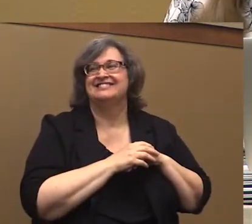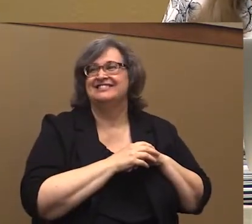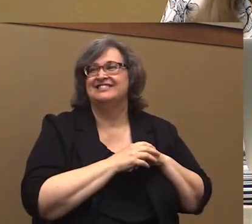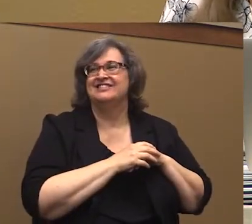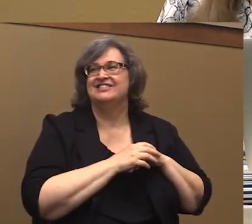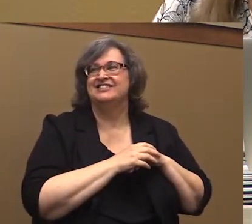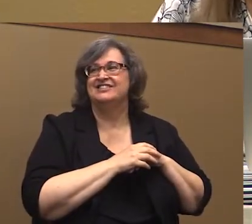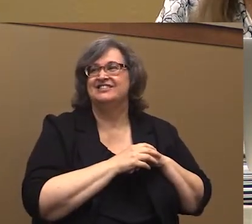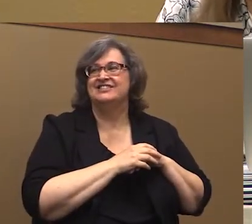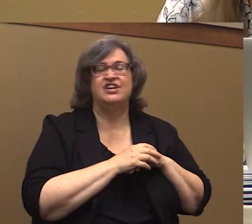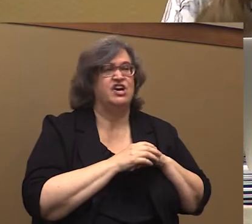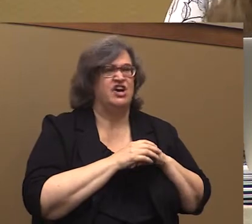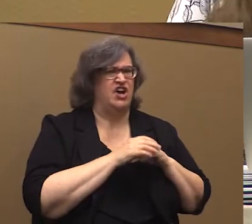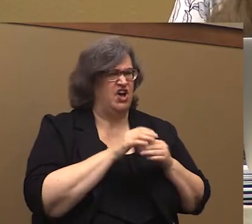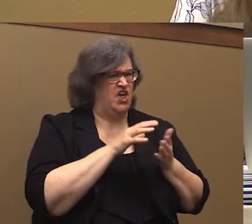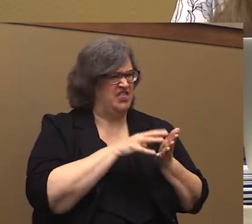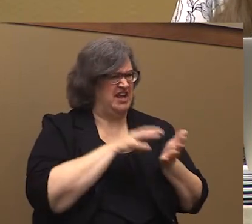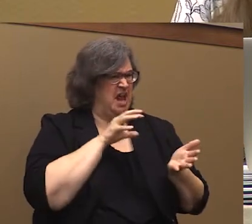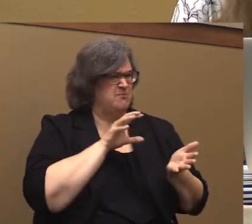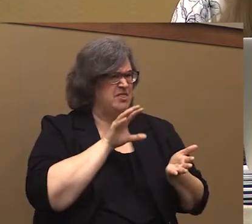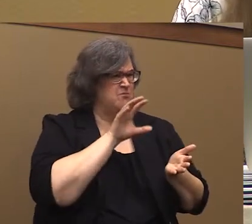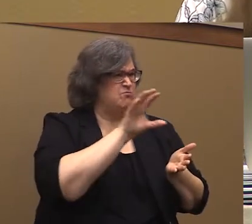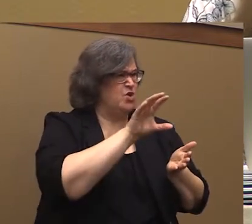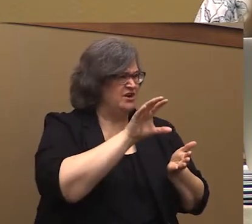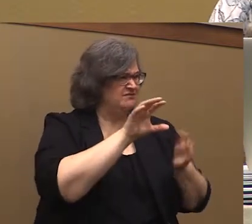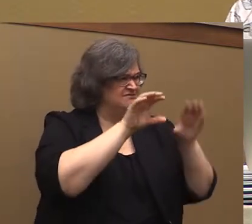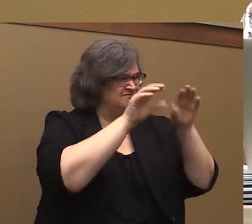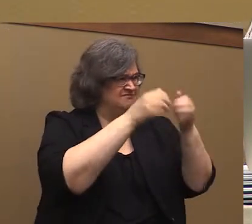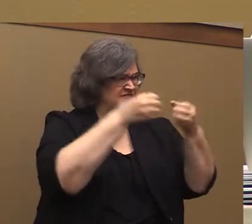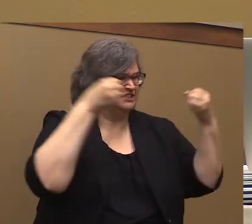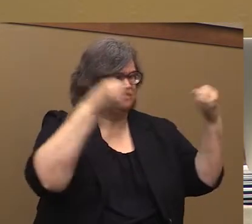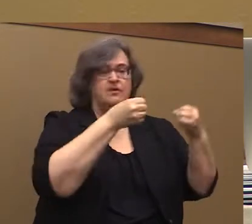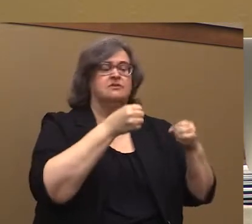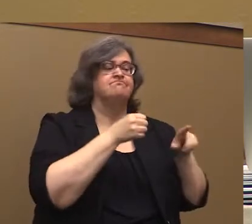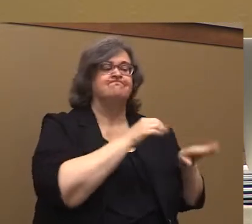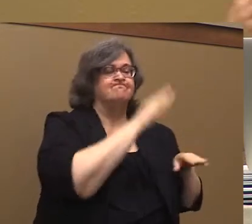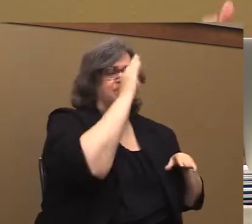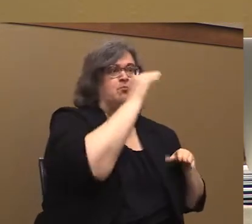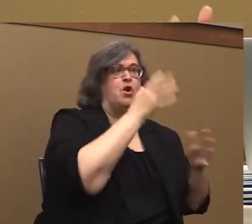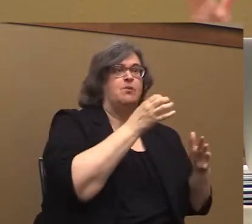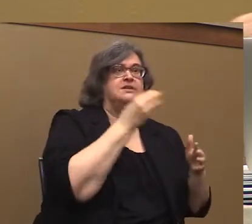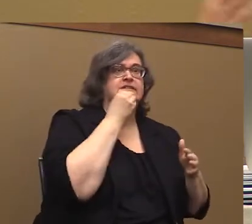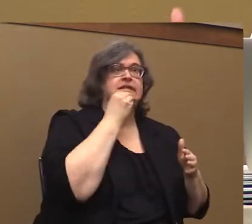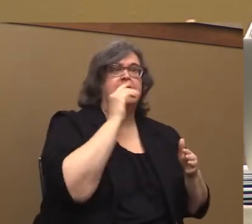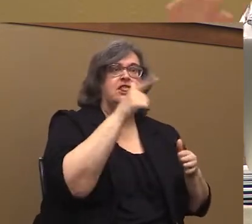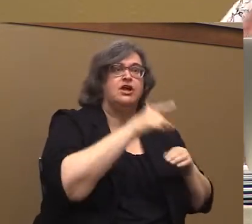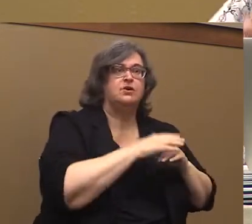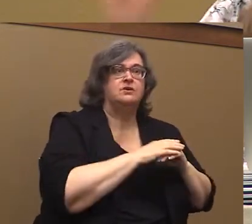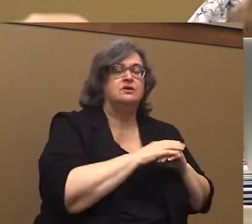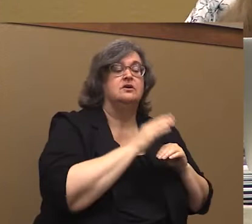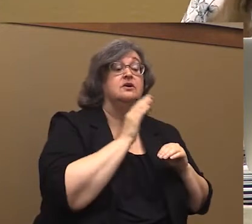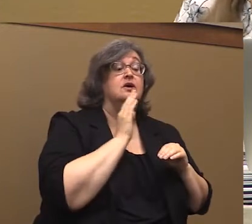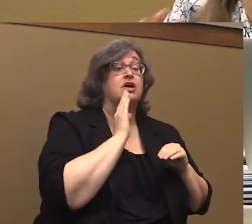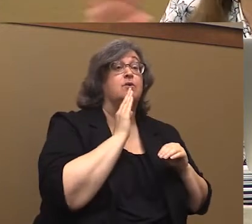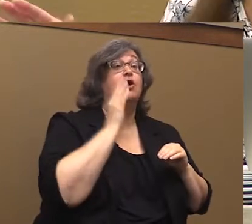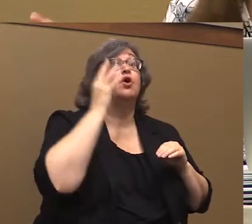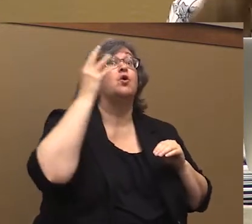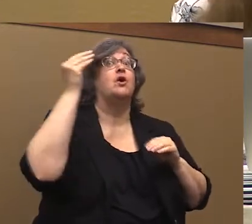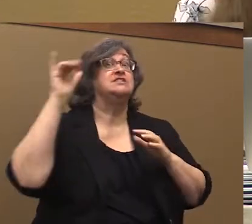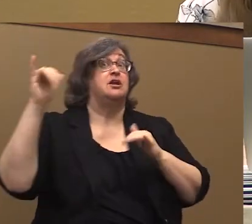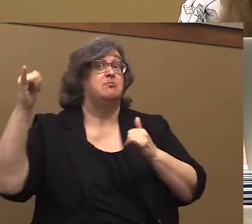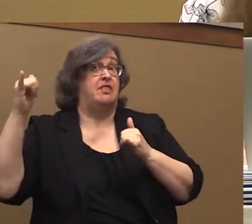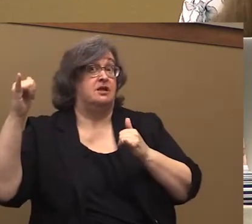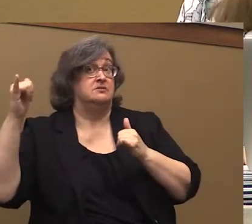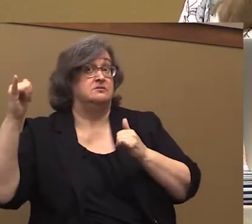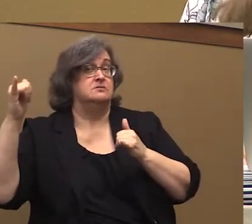And he put the cake in the cupboard, and then Simon decides he wants to eat it later, and he's going to go